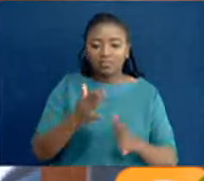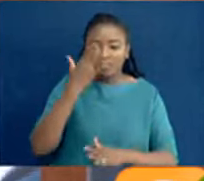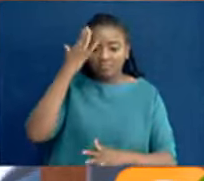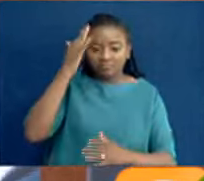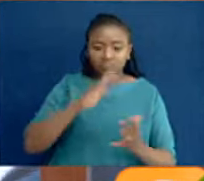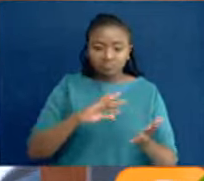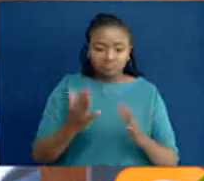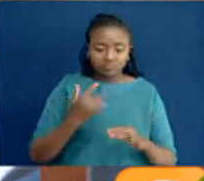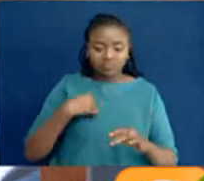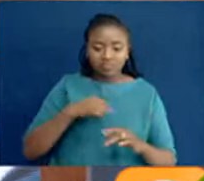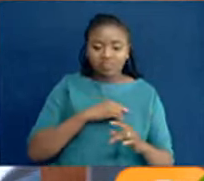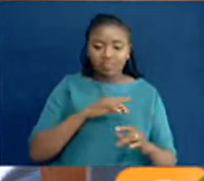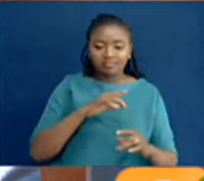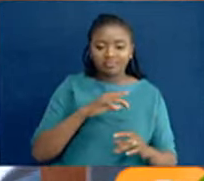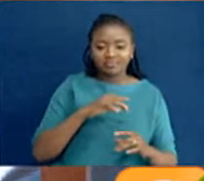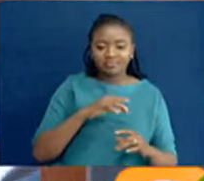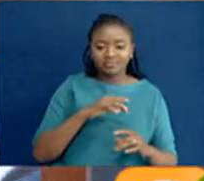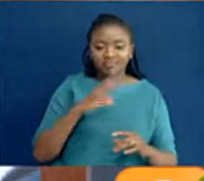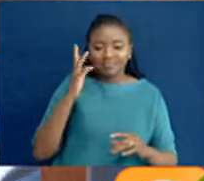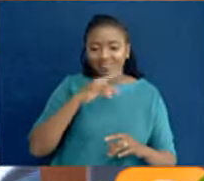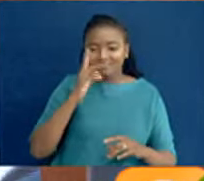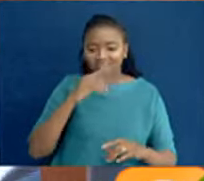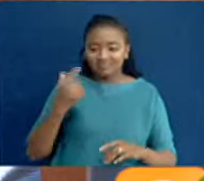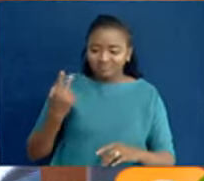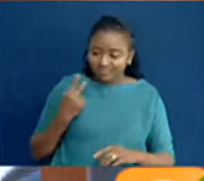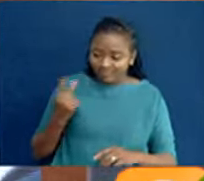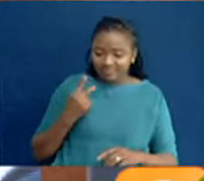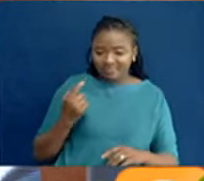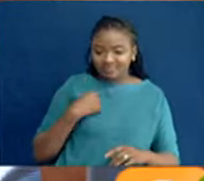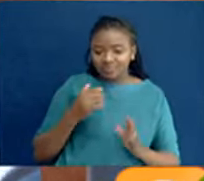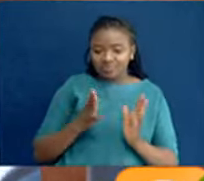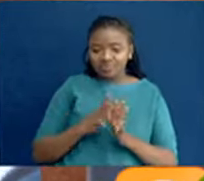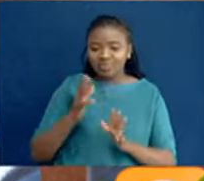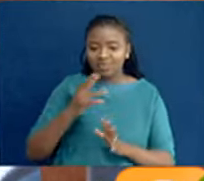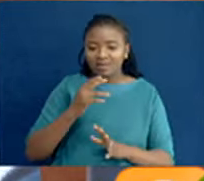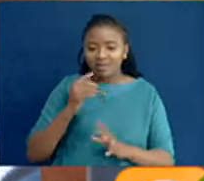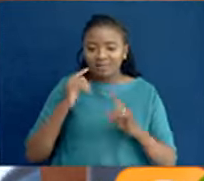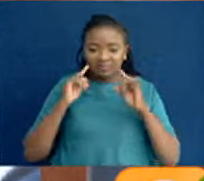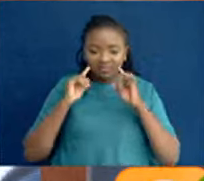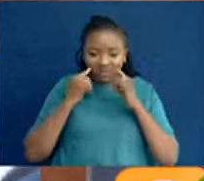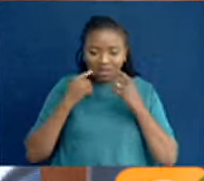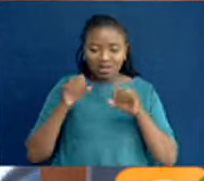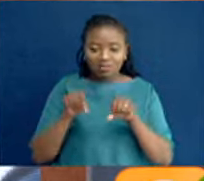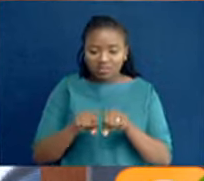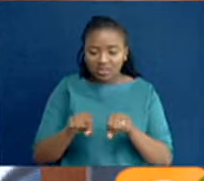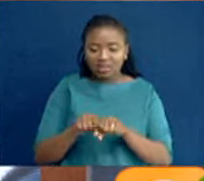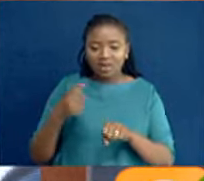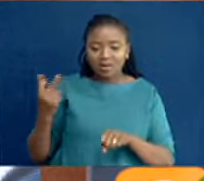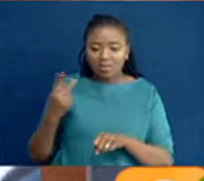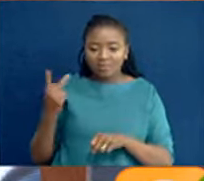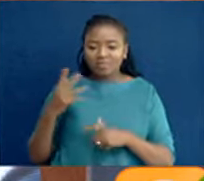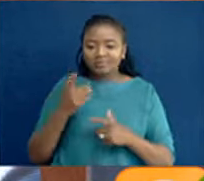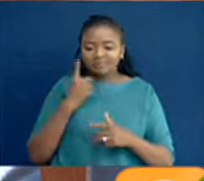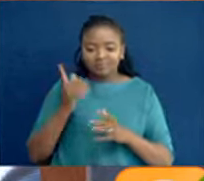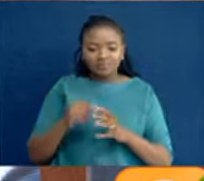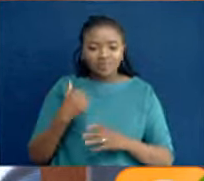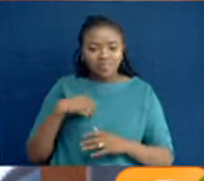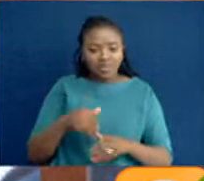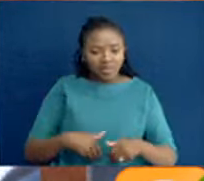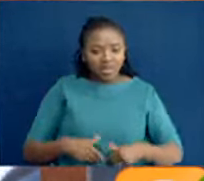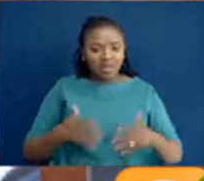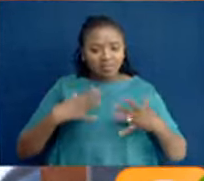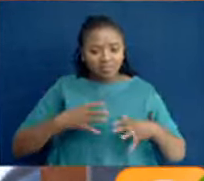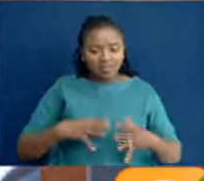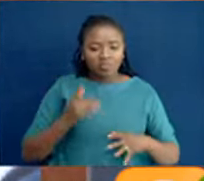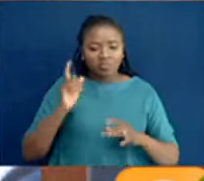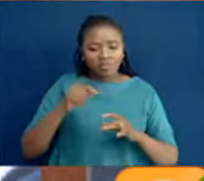Sakaja and say we are young people, we have an objective to make sure that we leave a legacy, we have a name to protect, and we've set